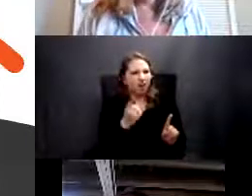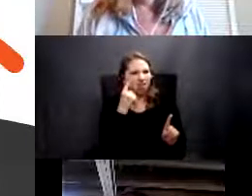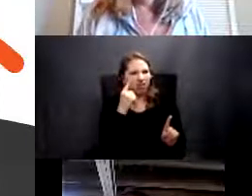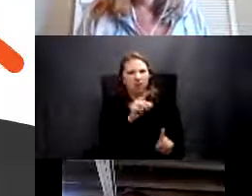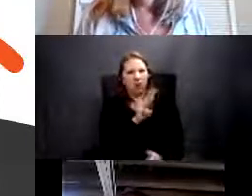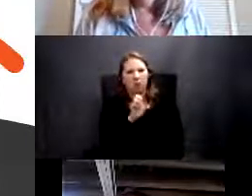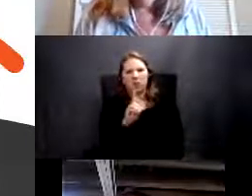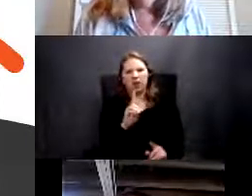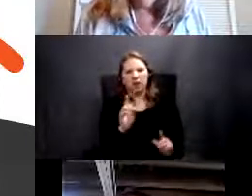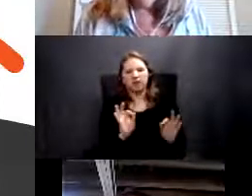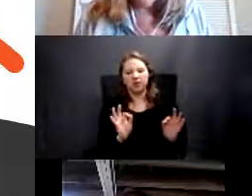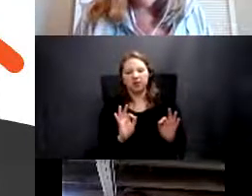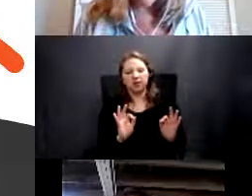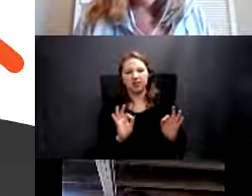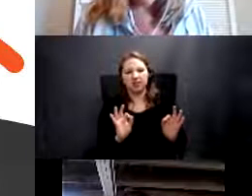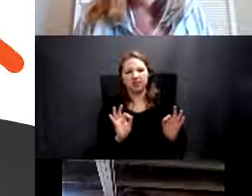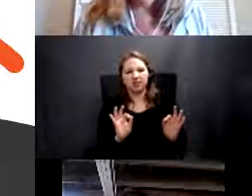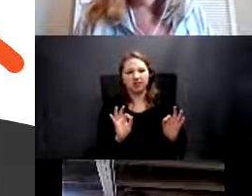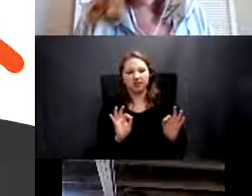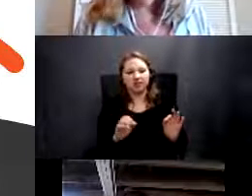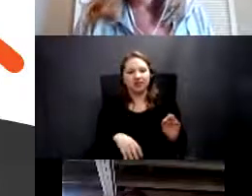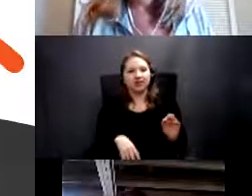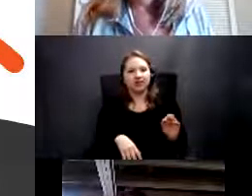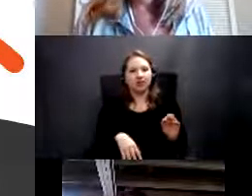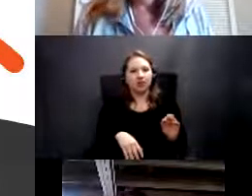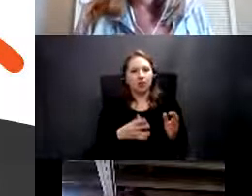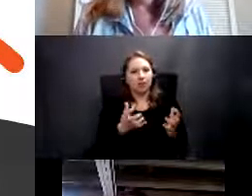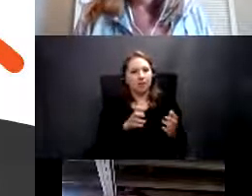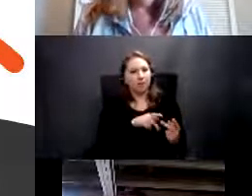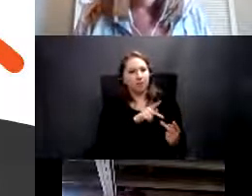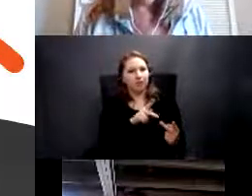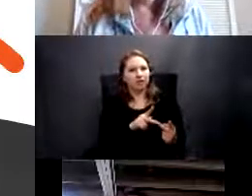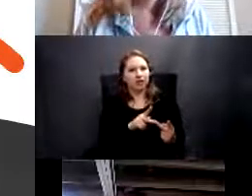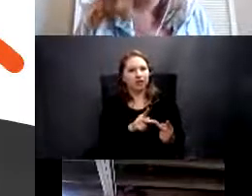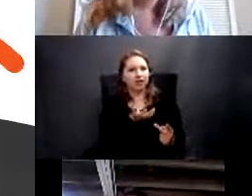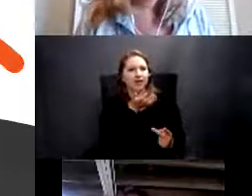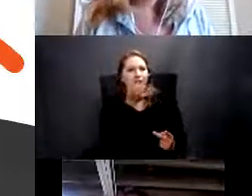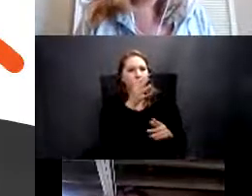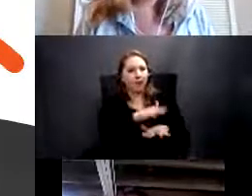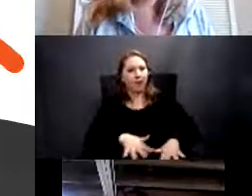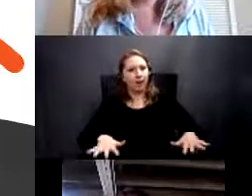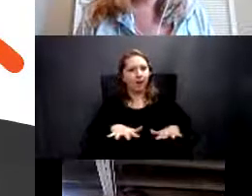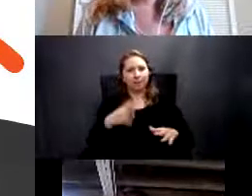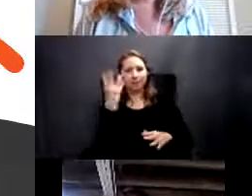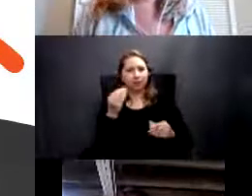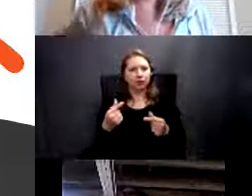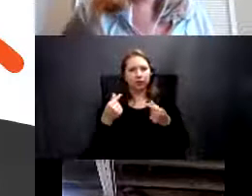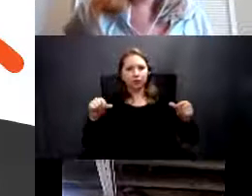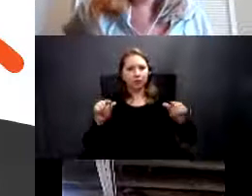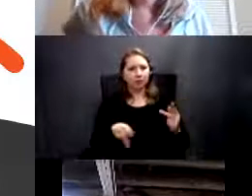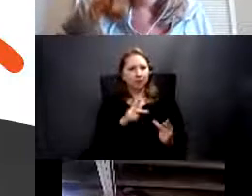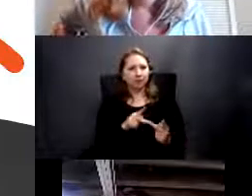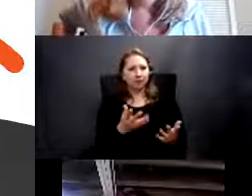and the seeking perfection in lawn care, and recognizing